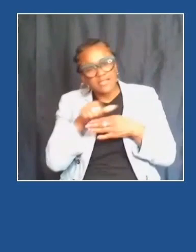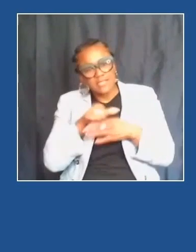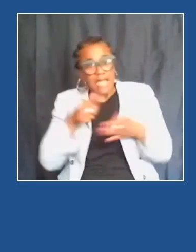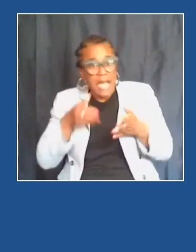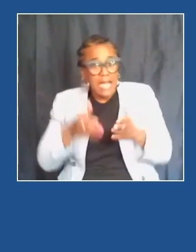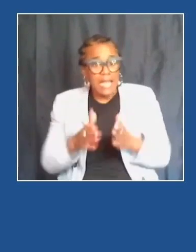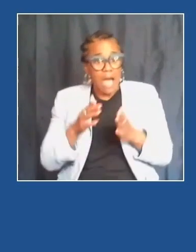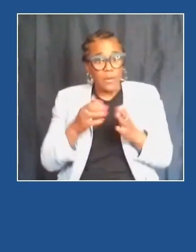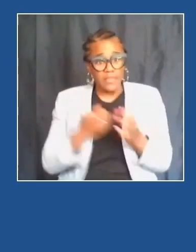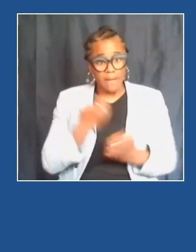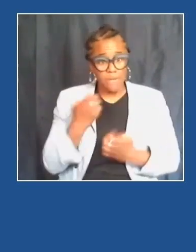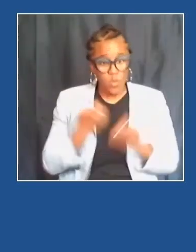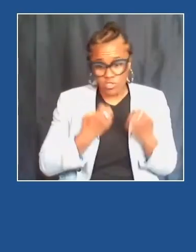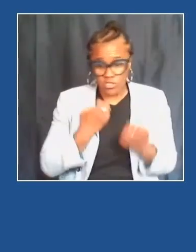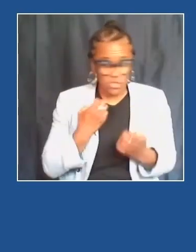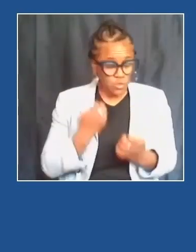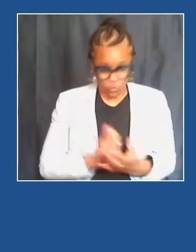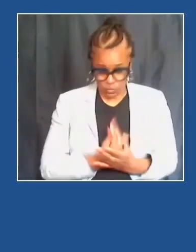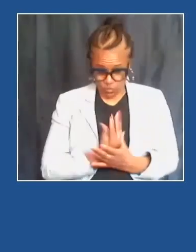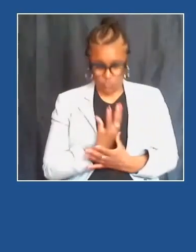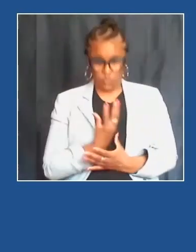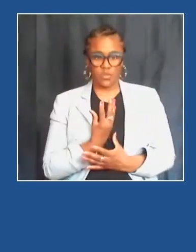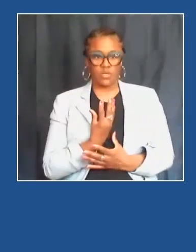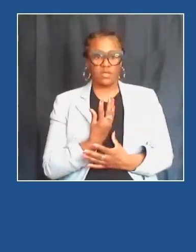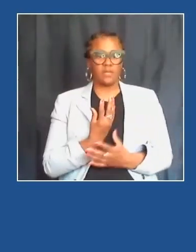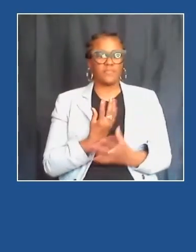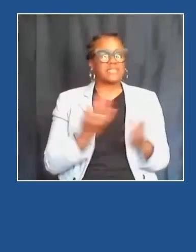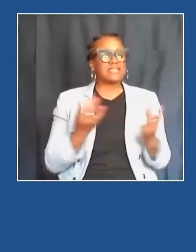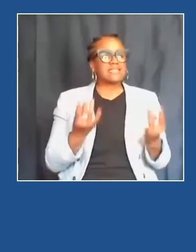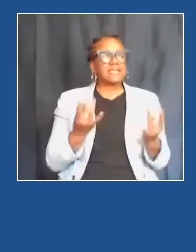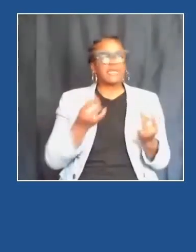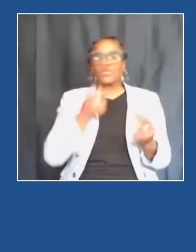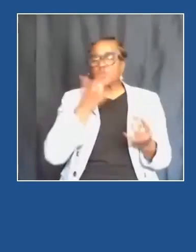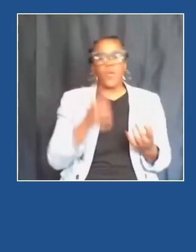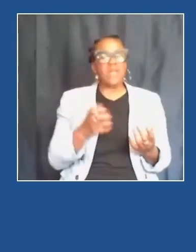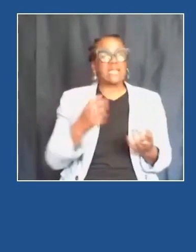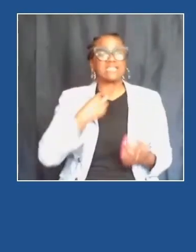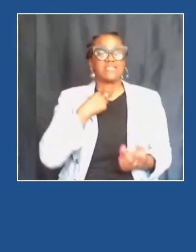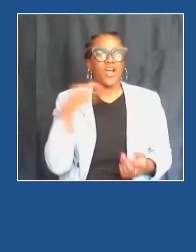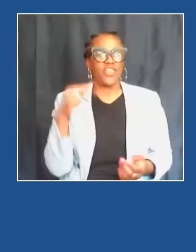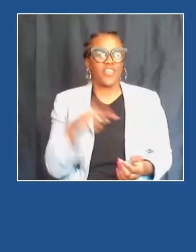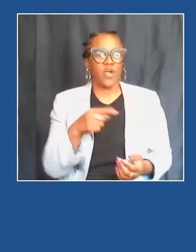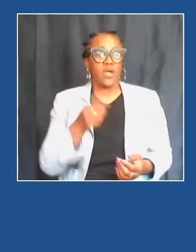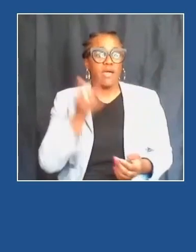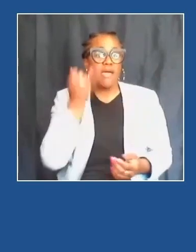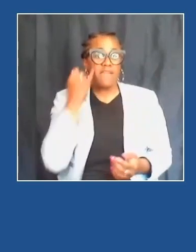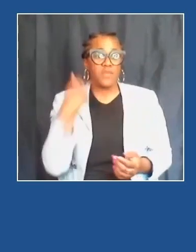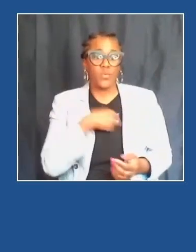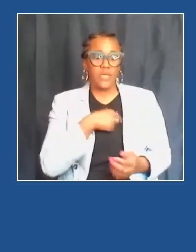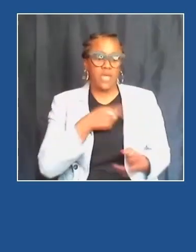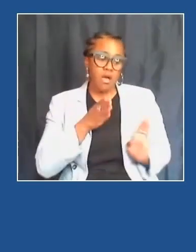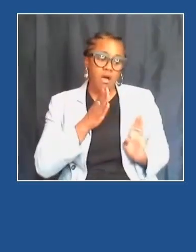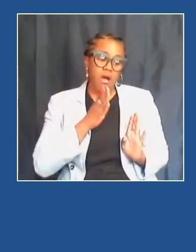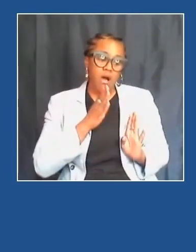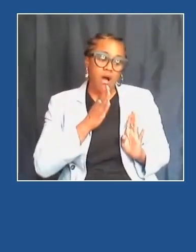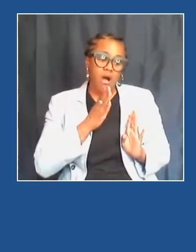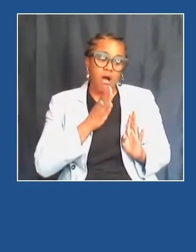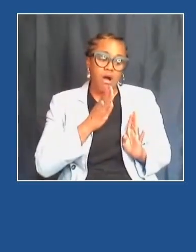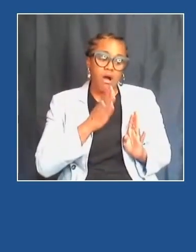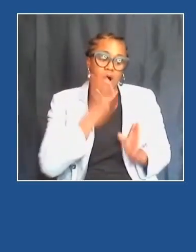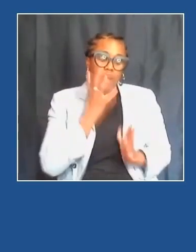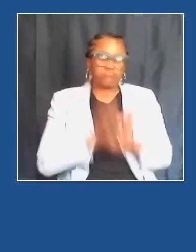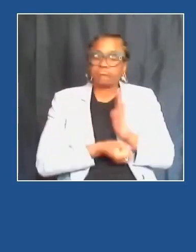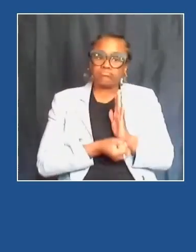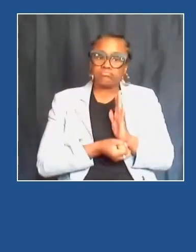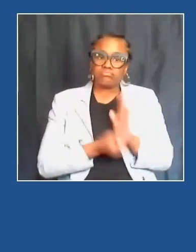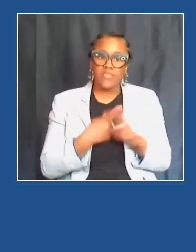go. Now, the trick is not to get stuck there, because if we keep paying attention to what we lost, we'll keep